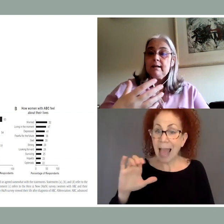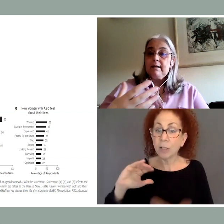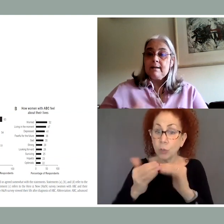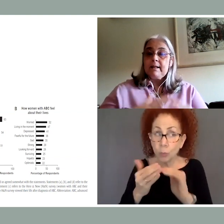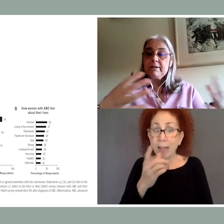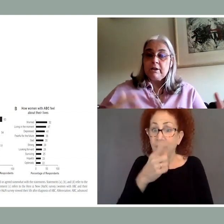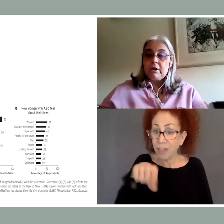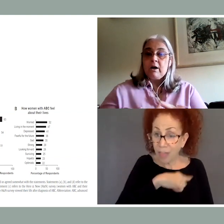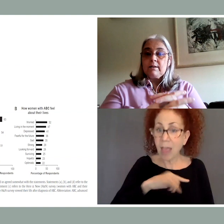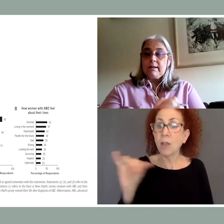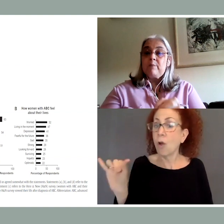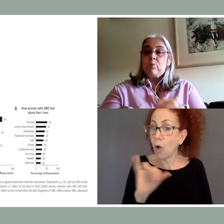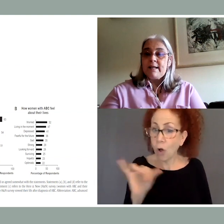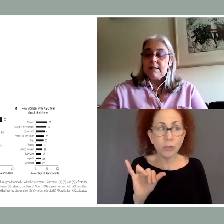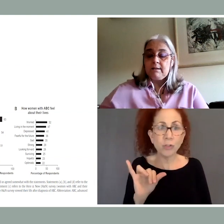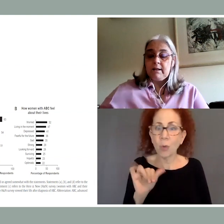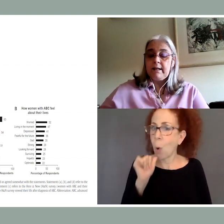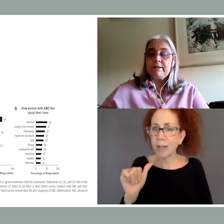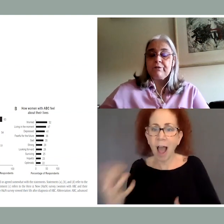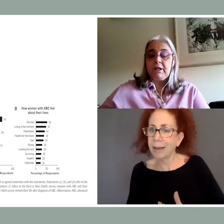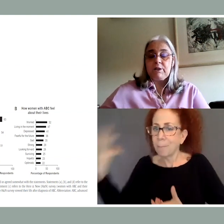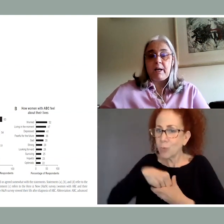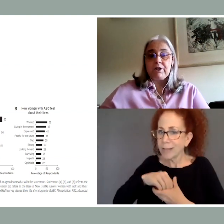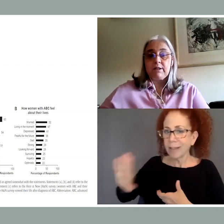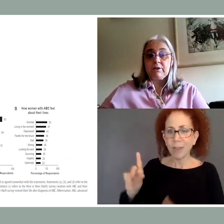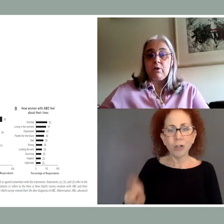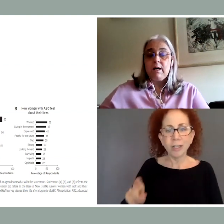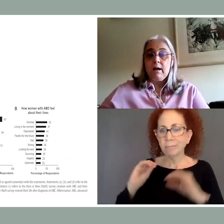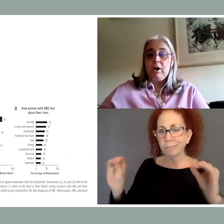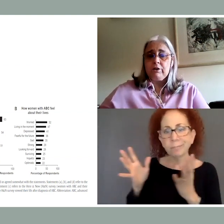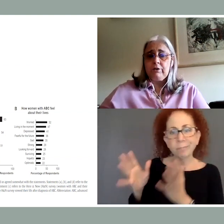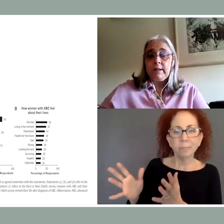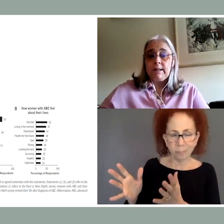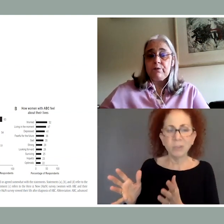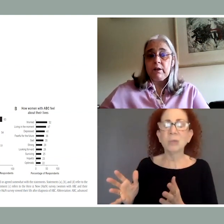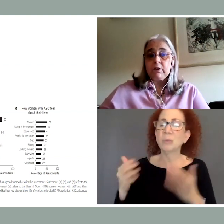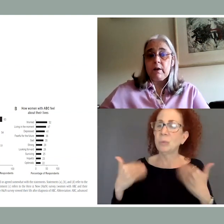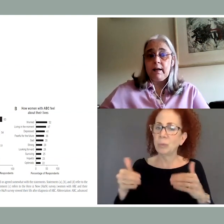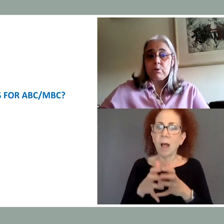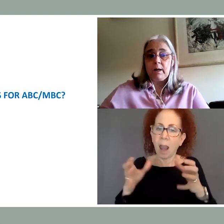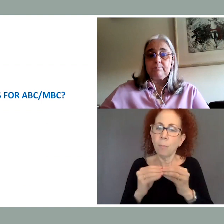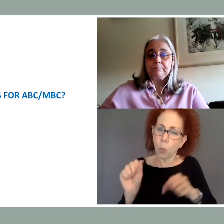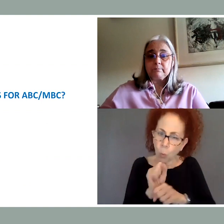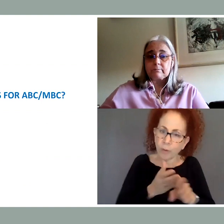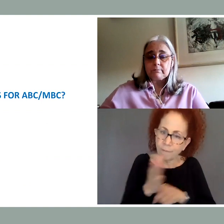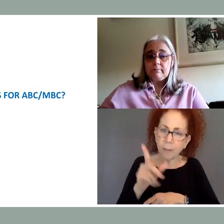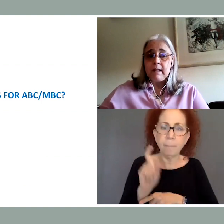also is not embracing the needs of these patients. So a lot to do in this field as